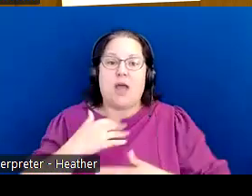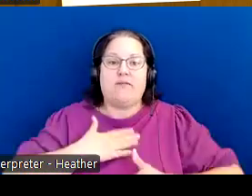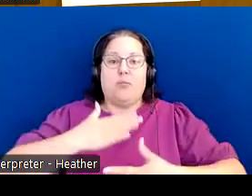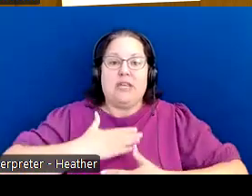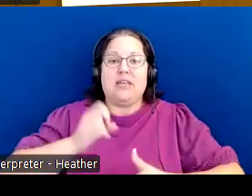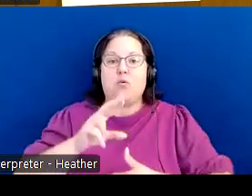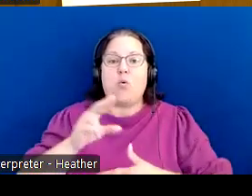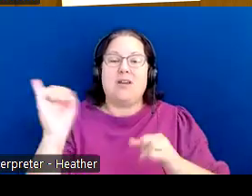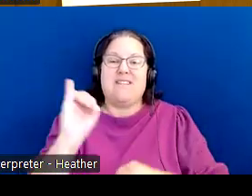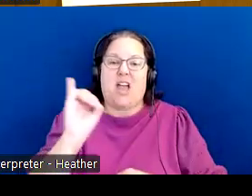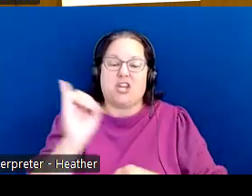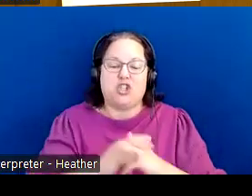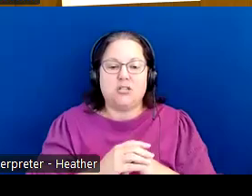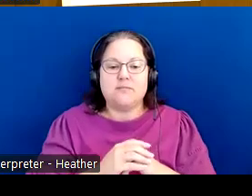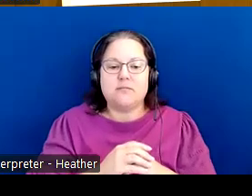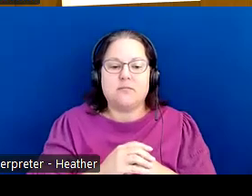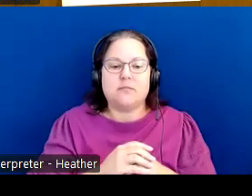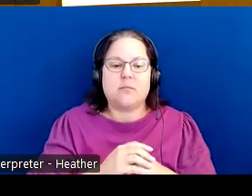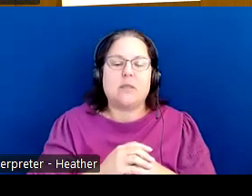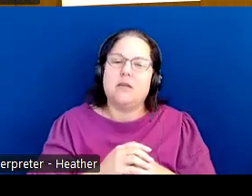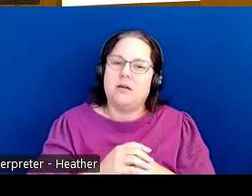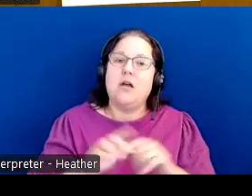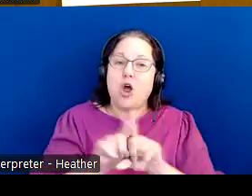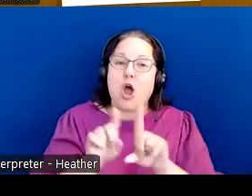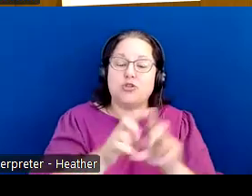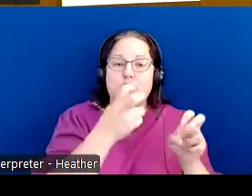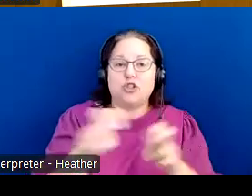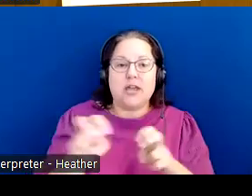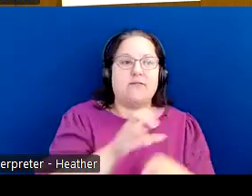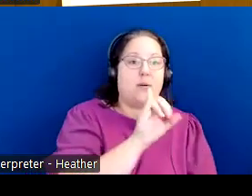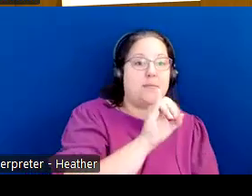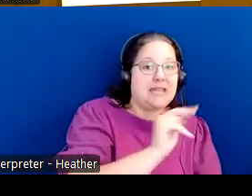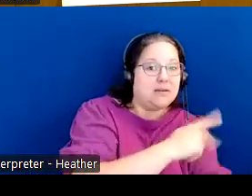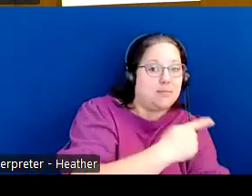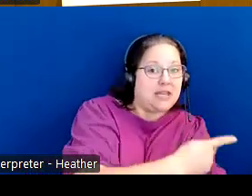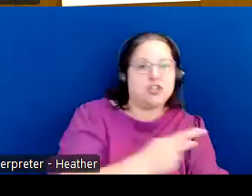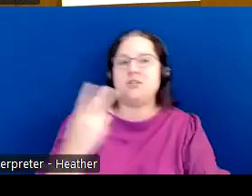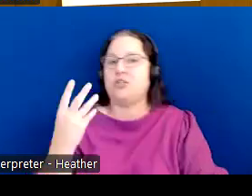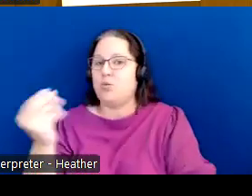infection. And like I just mentioned, there's been a large shift from inpatient to outpatient care.